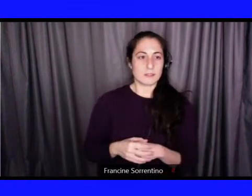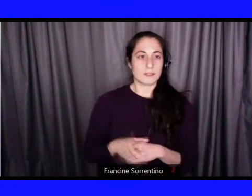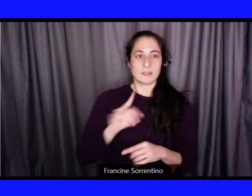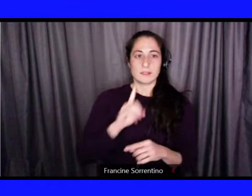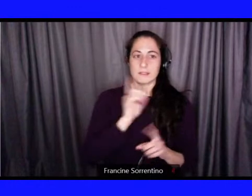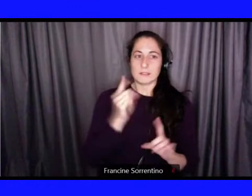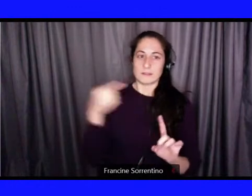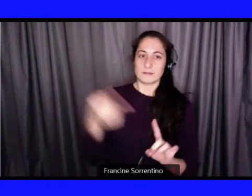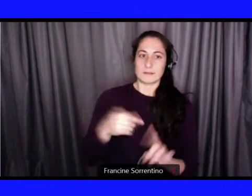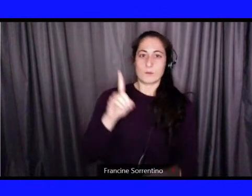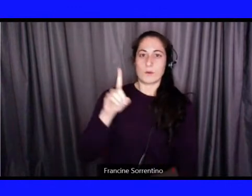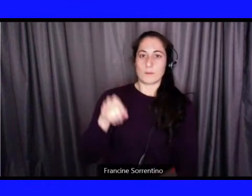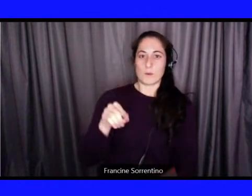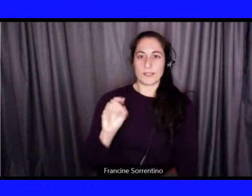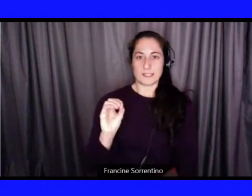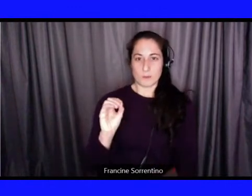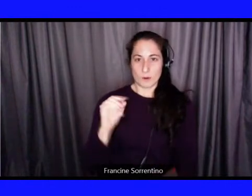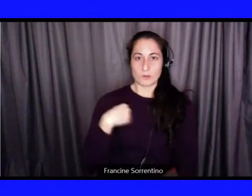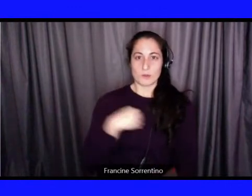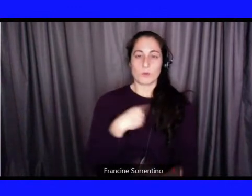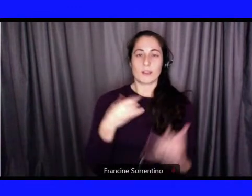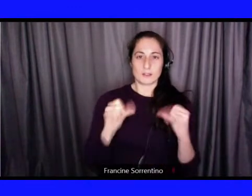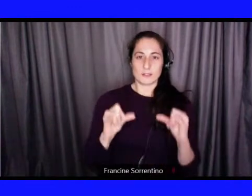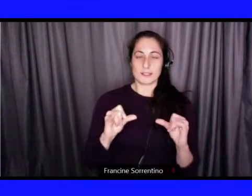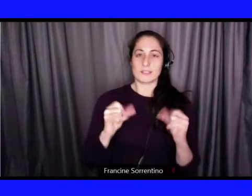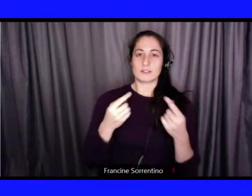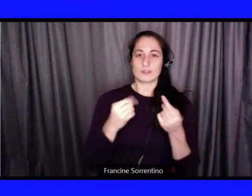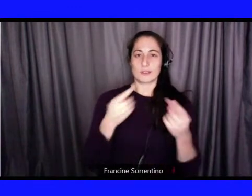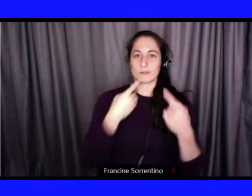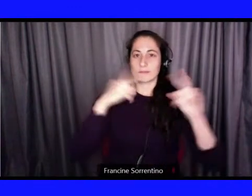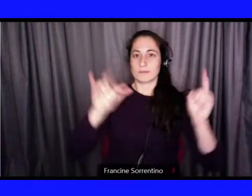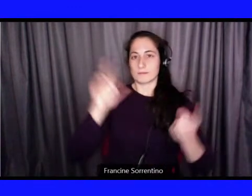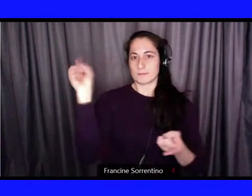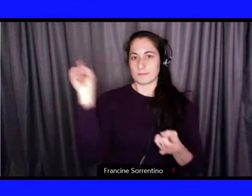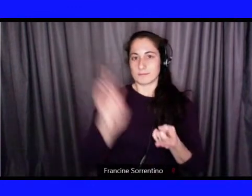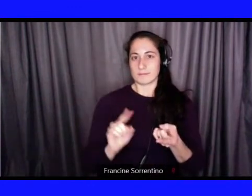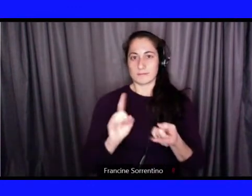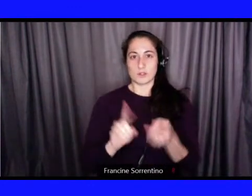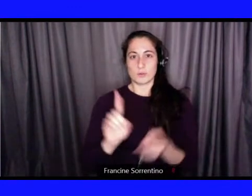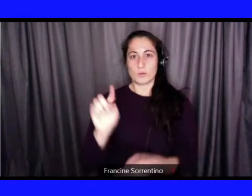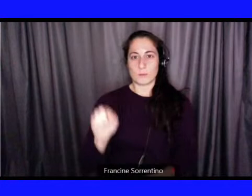63.7%. Target has not yet been met, which is 66.6%.